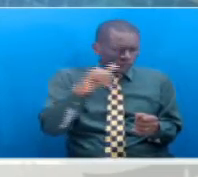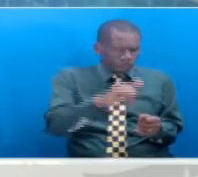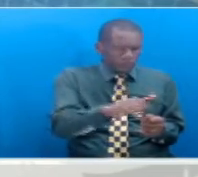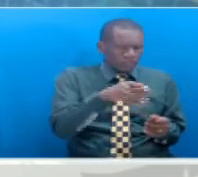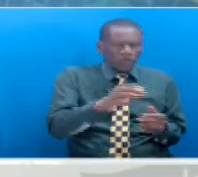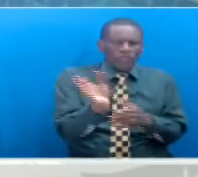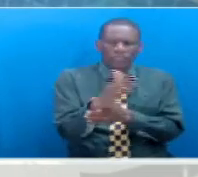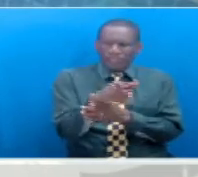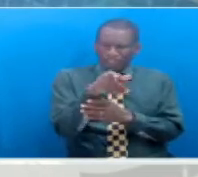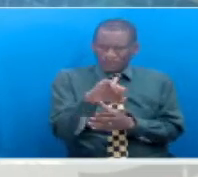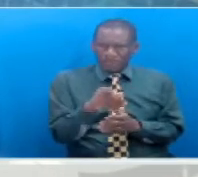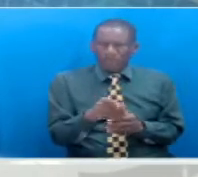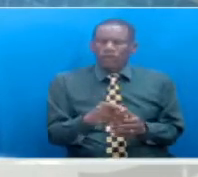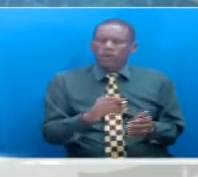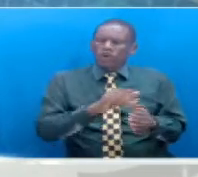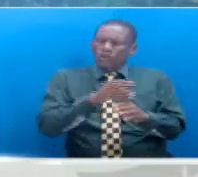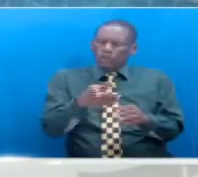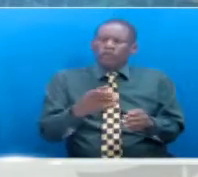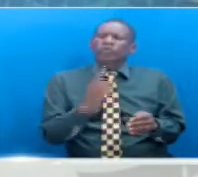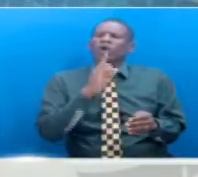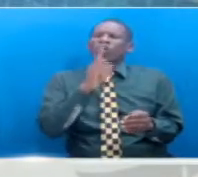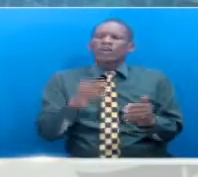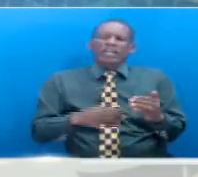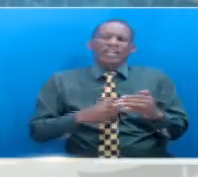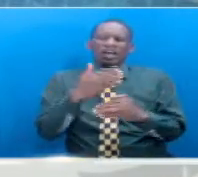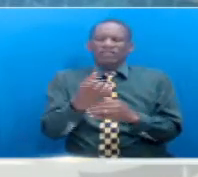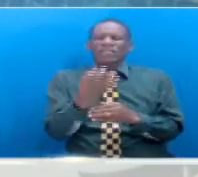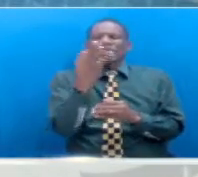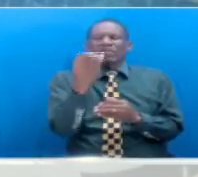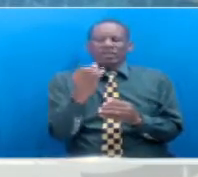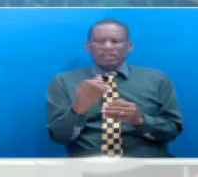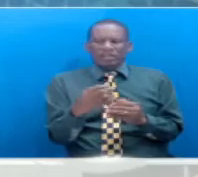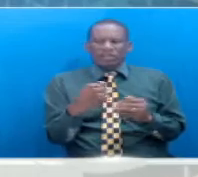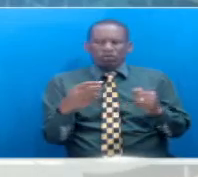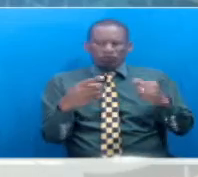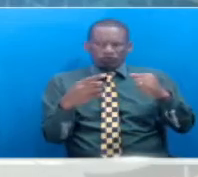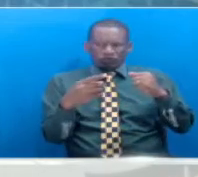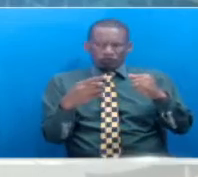on Thursday, were ordered after the 30th